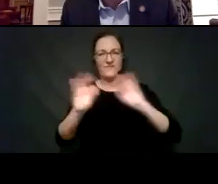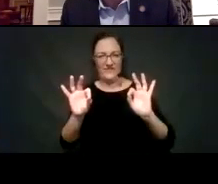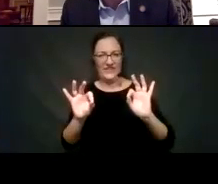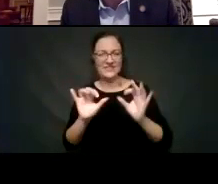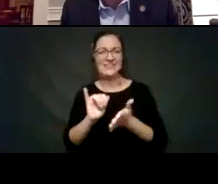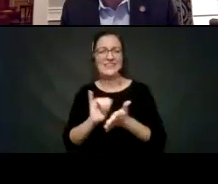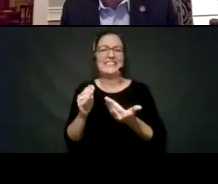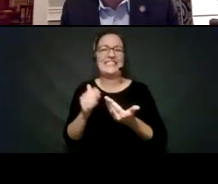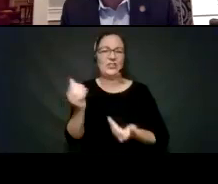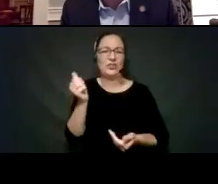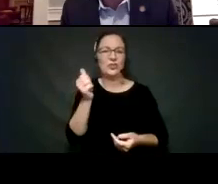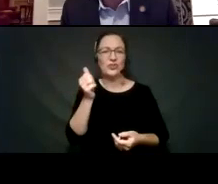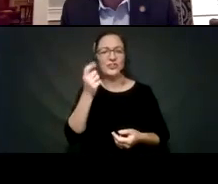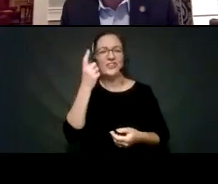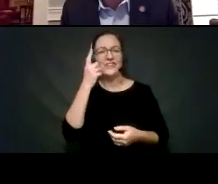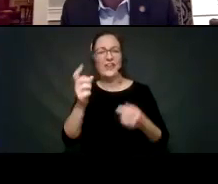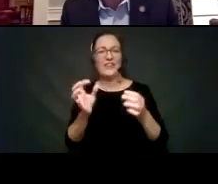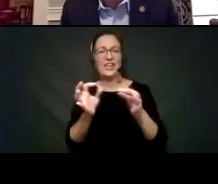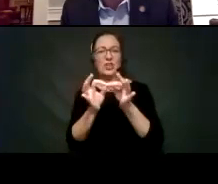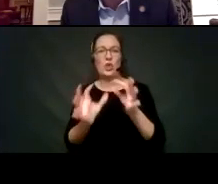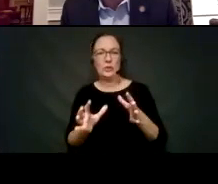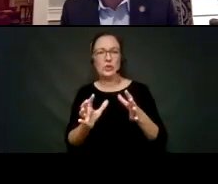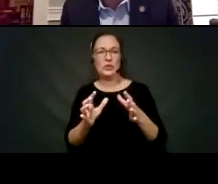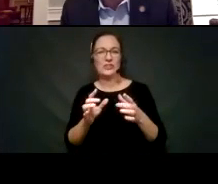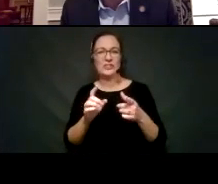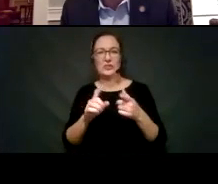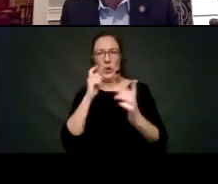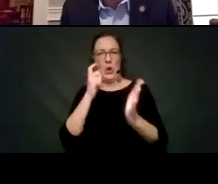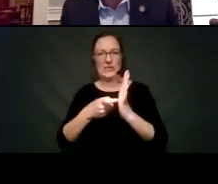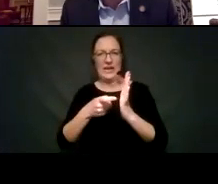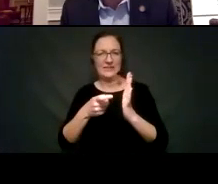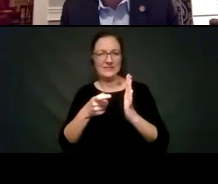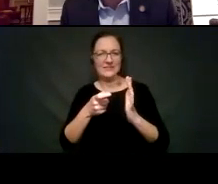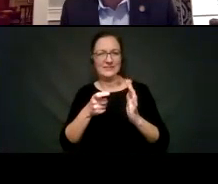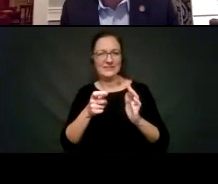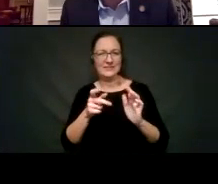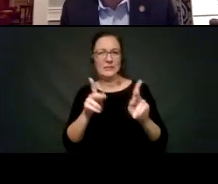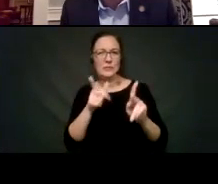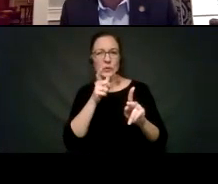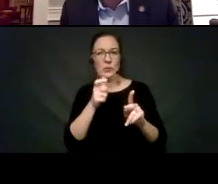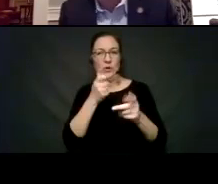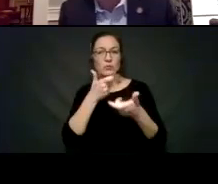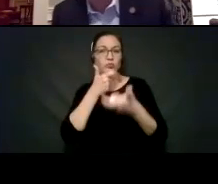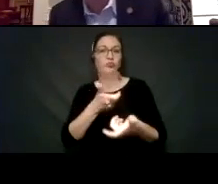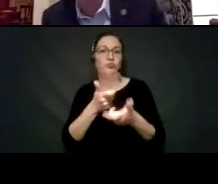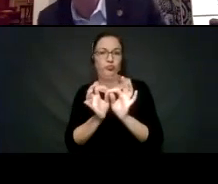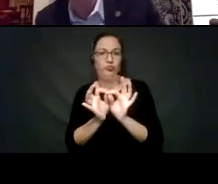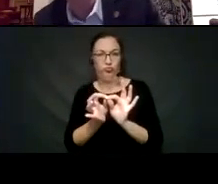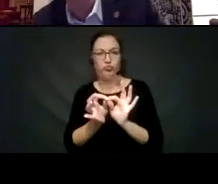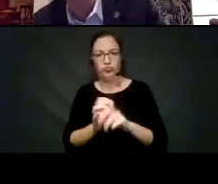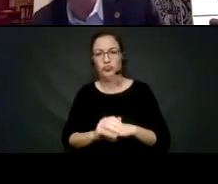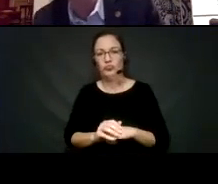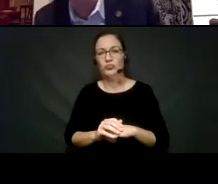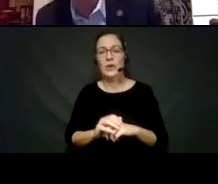easier for our ASL interpreters to locate individuals who they need to sign